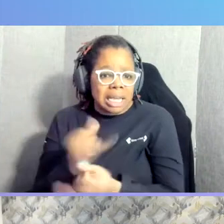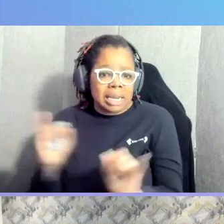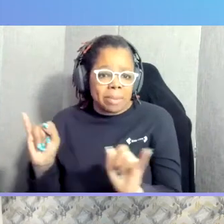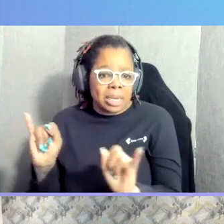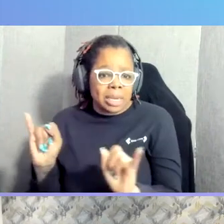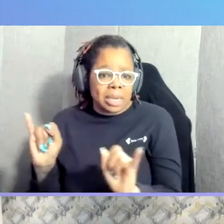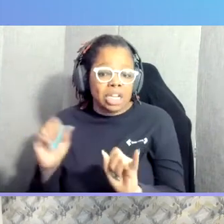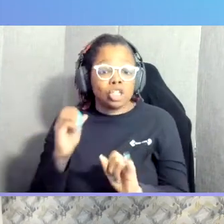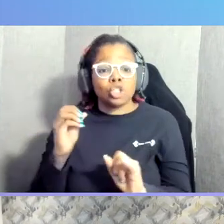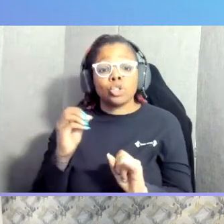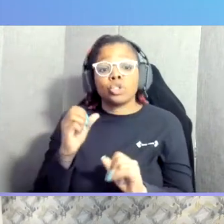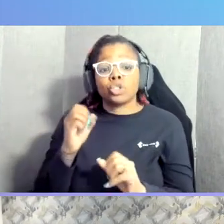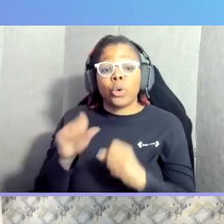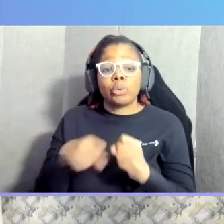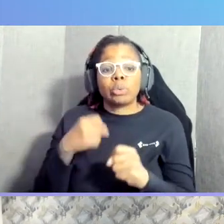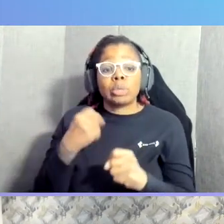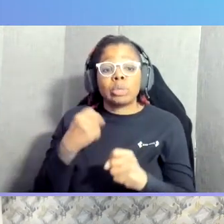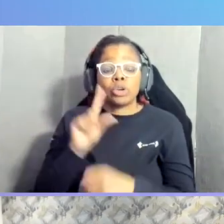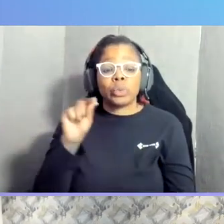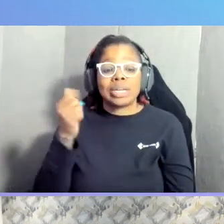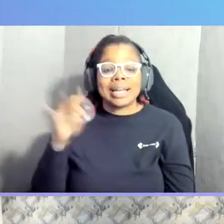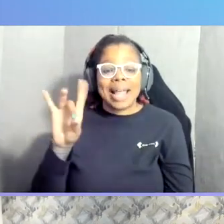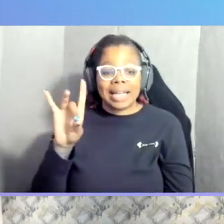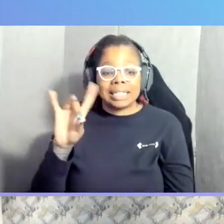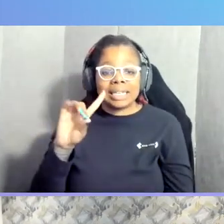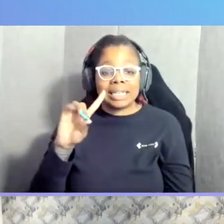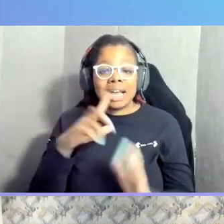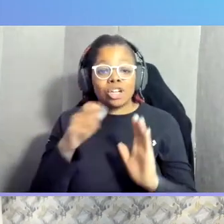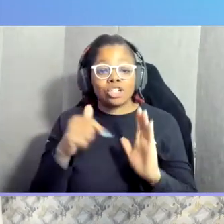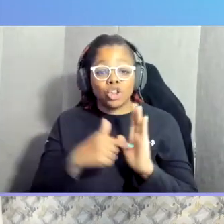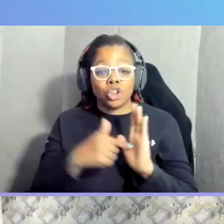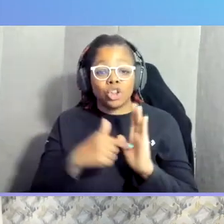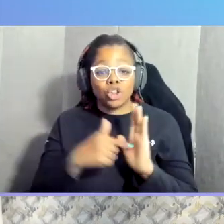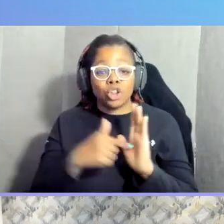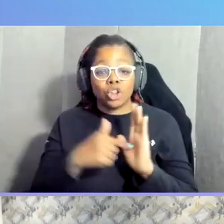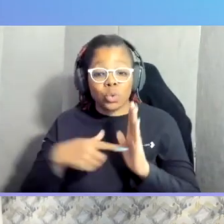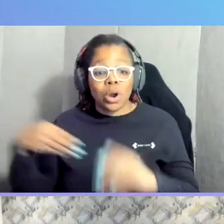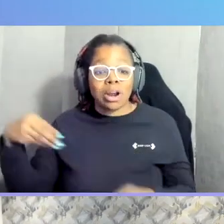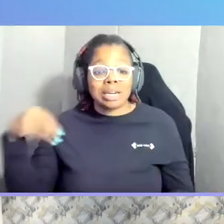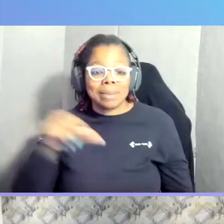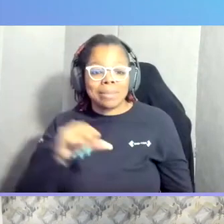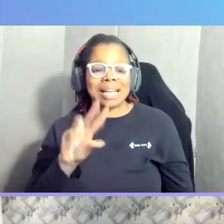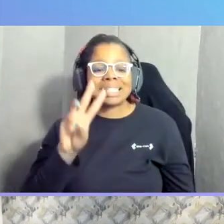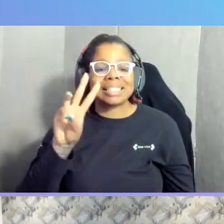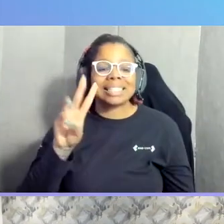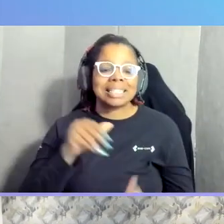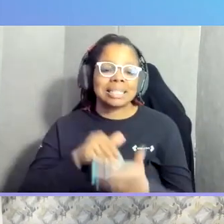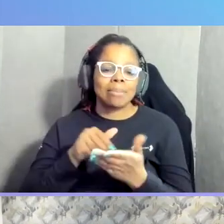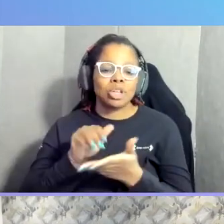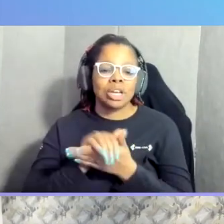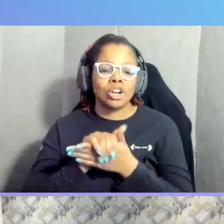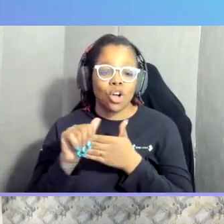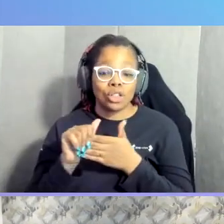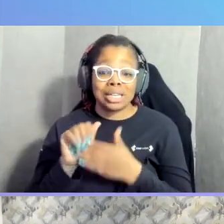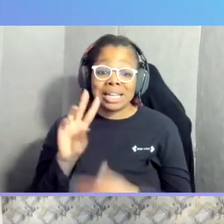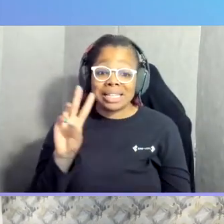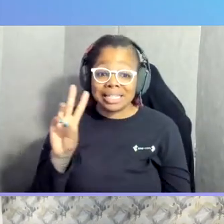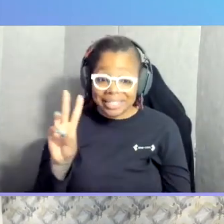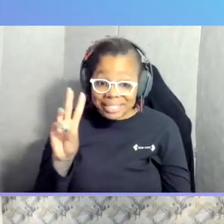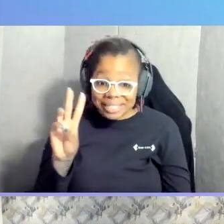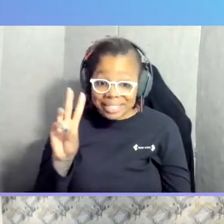in 2018, Target was required to pay $6 million, $6